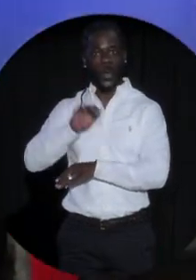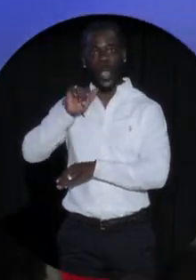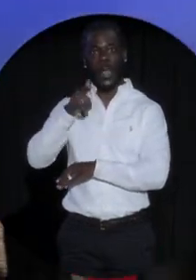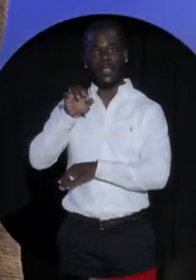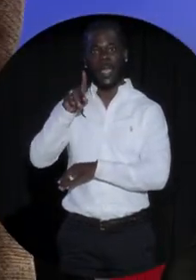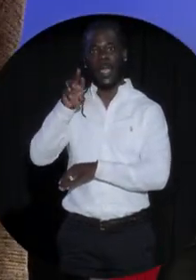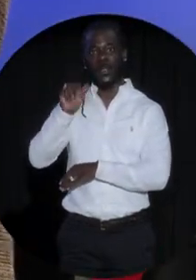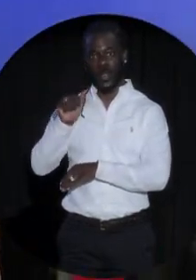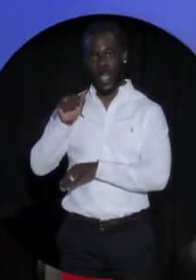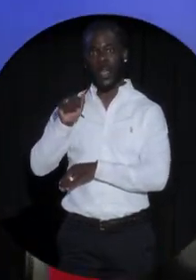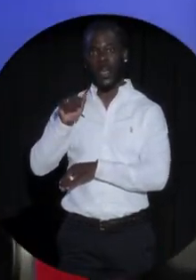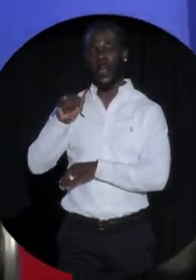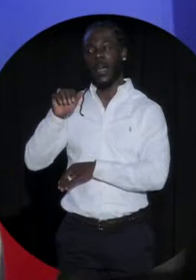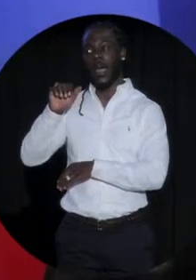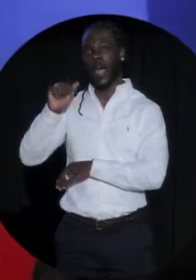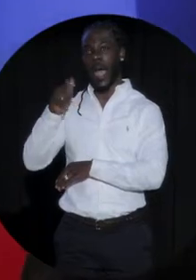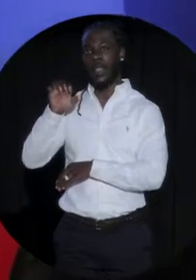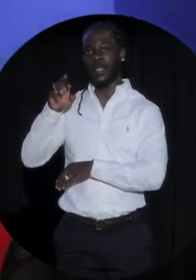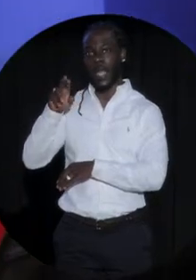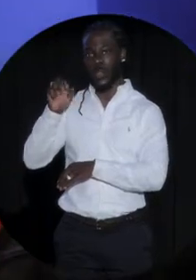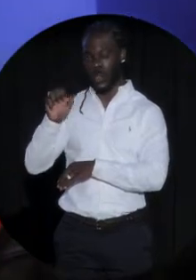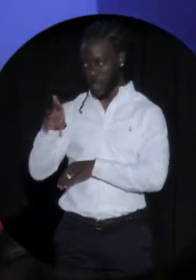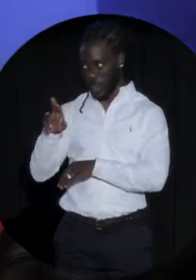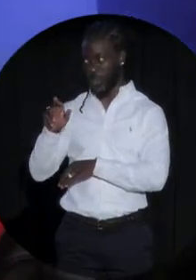Brooks Laney.